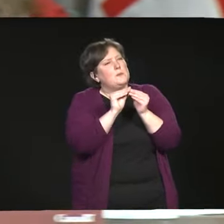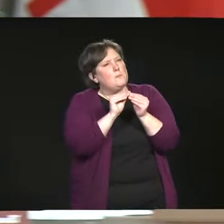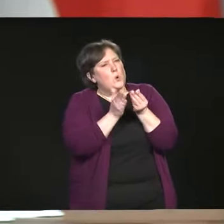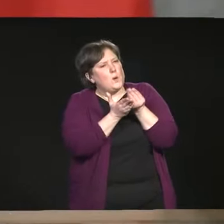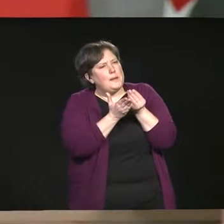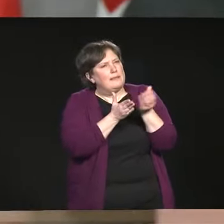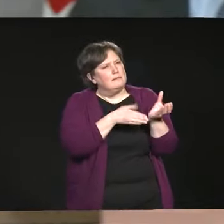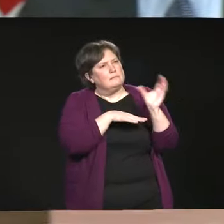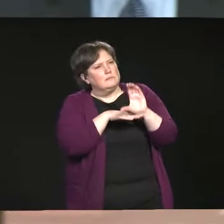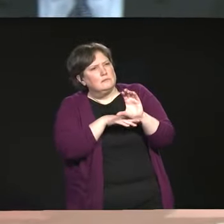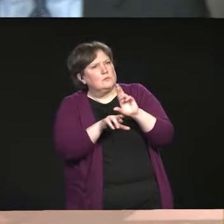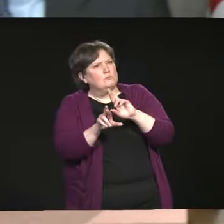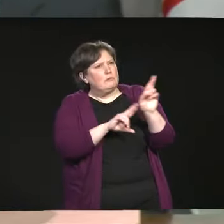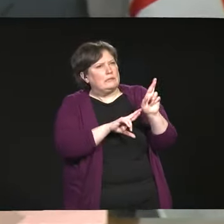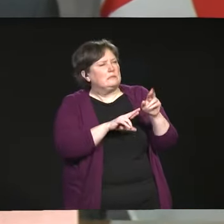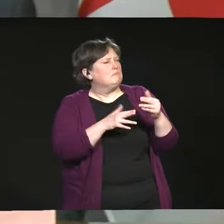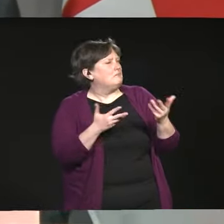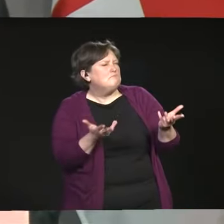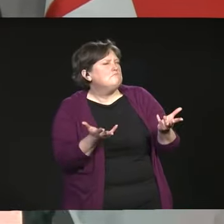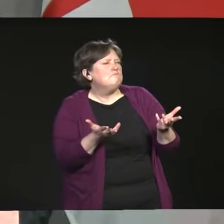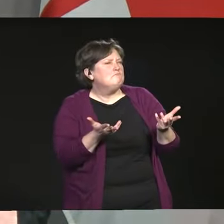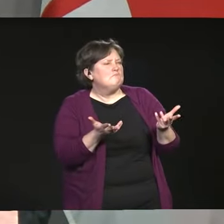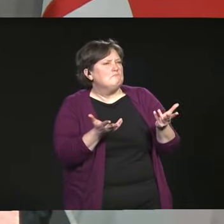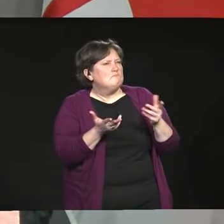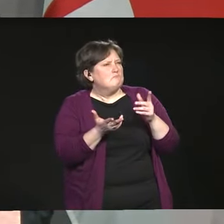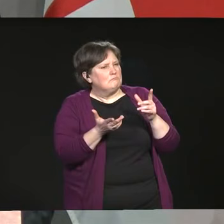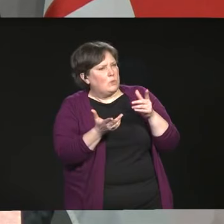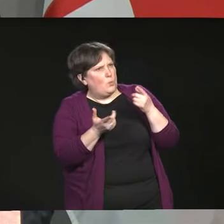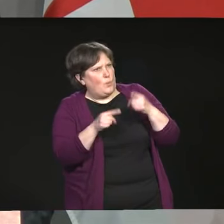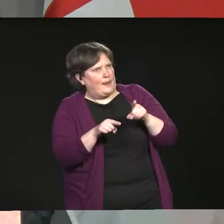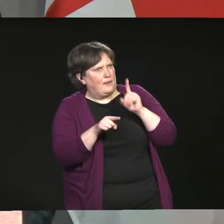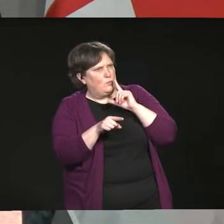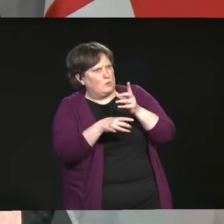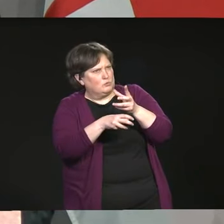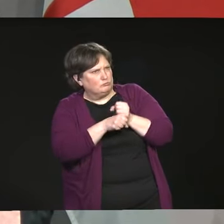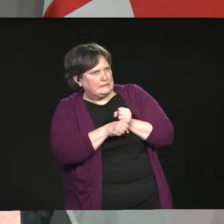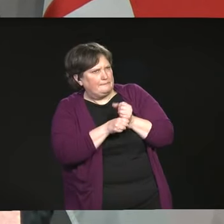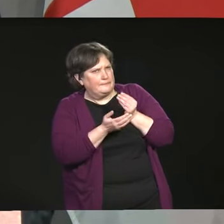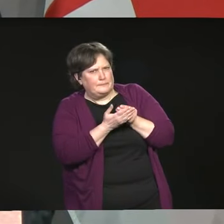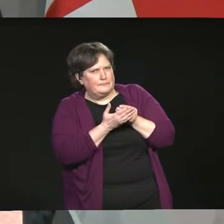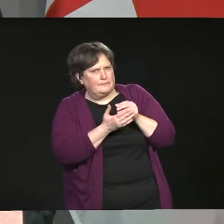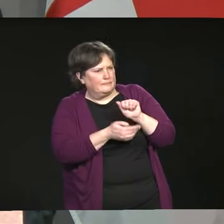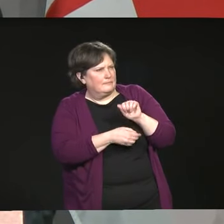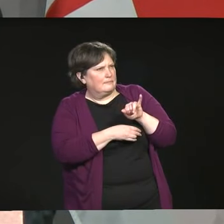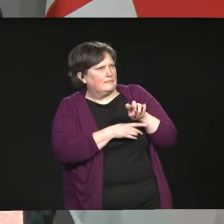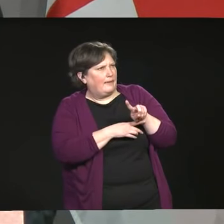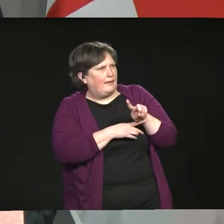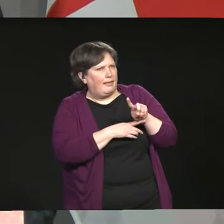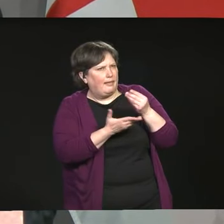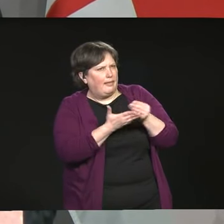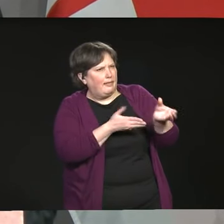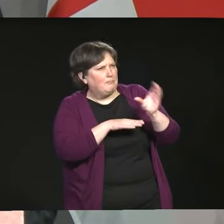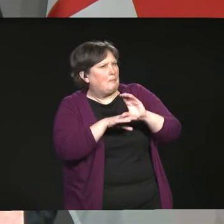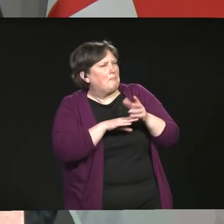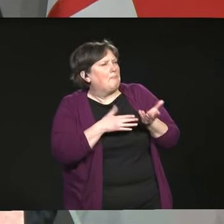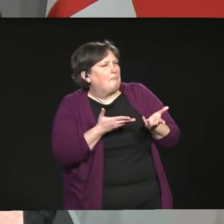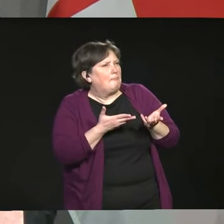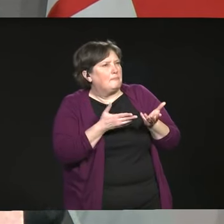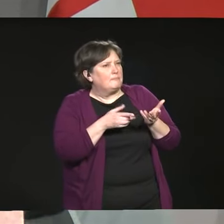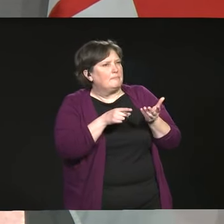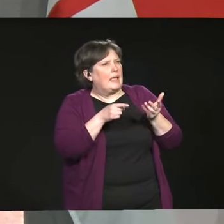I'm wondering, can you know when we will see that aid and what areas it's going to be in, as well as when are we going to see the energy